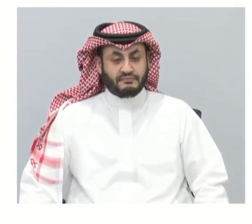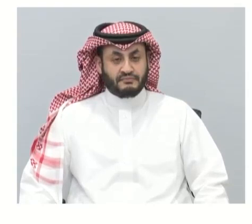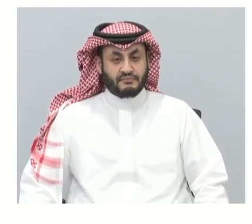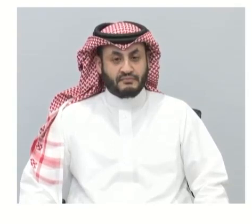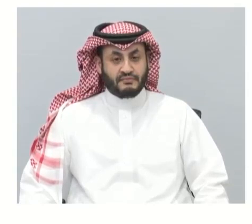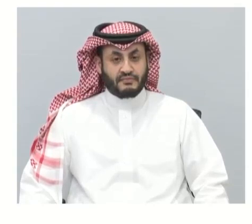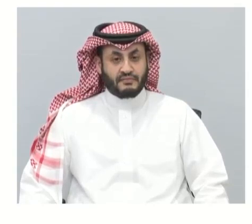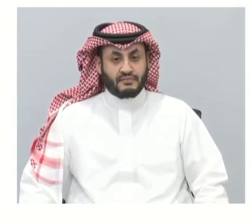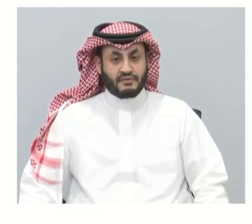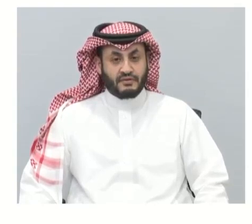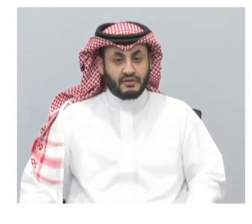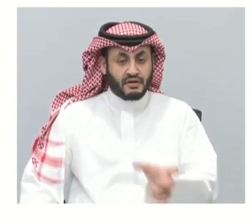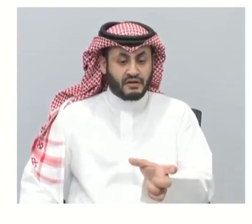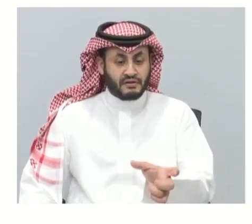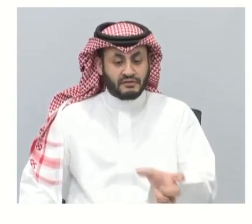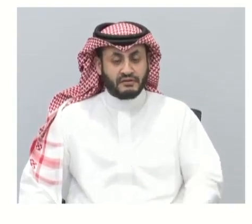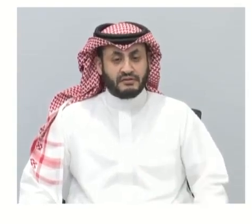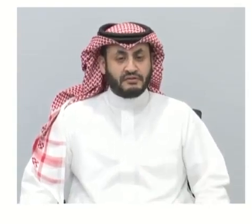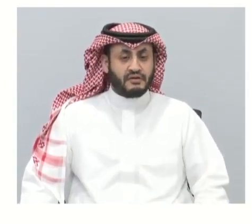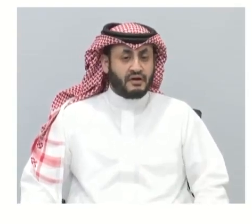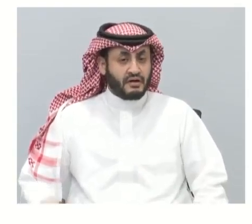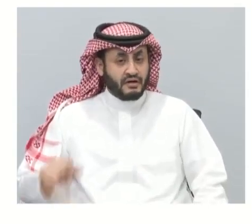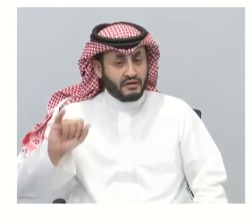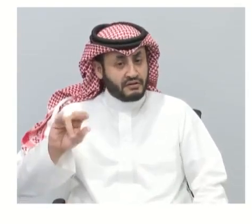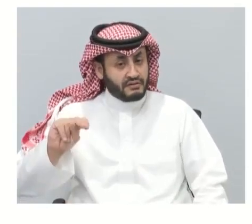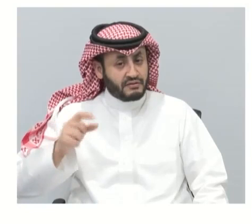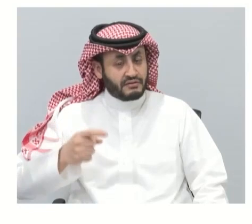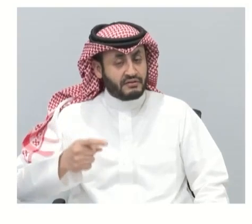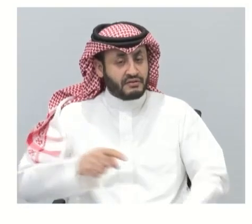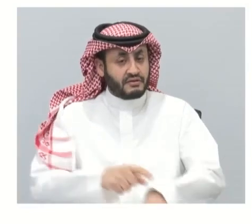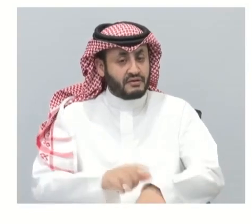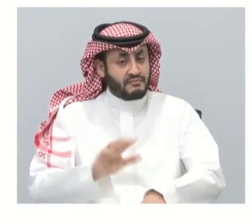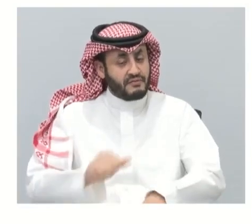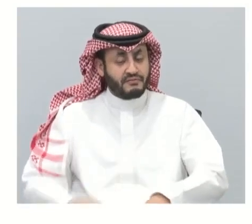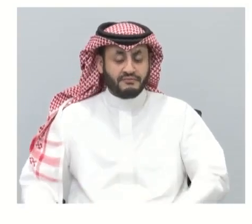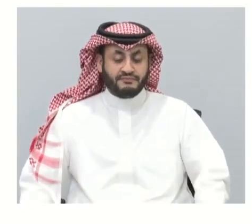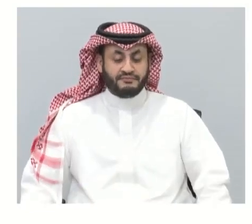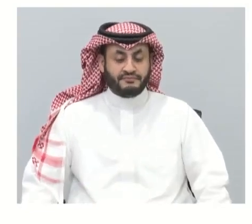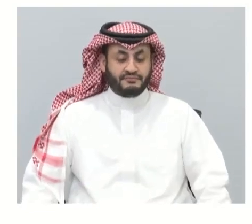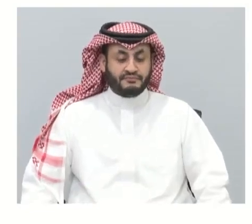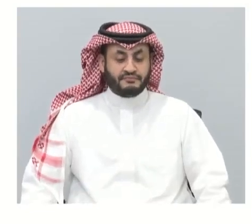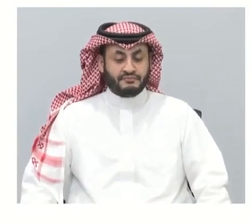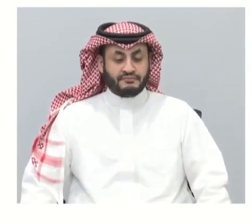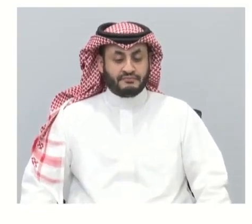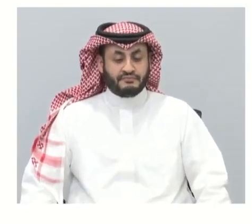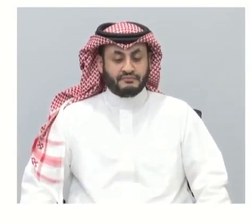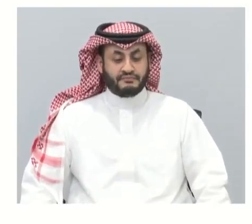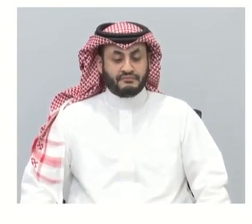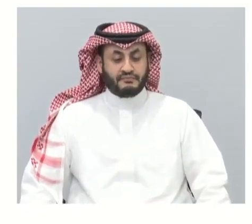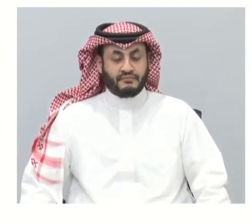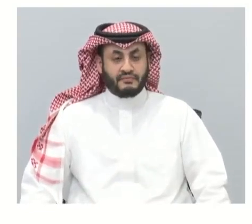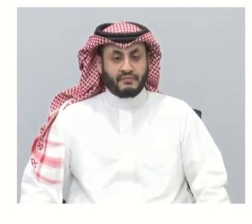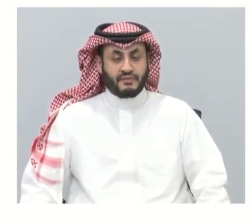I do for the past 3 months. I have done for the past 3 months. Then Majid will reply,